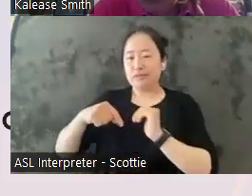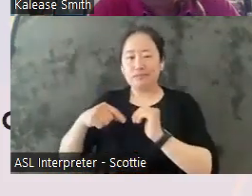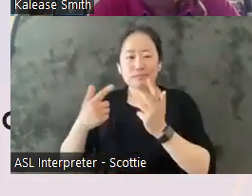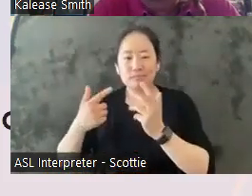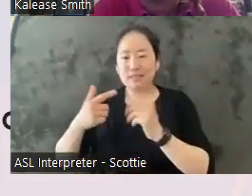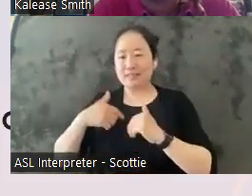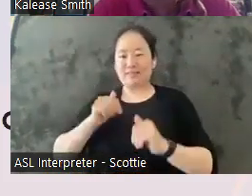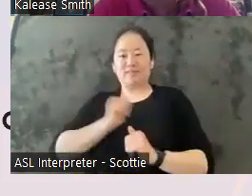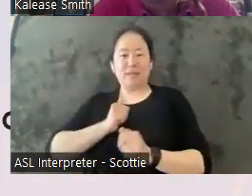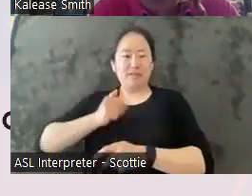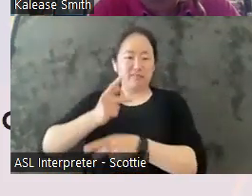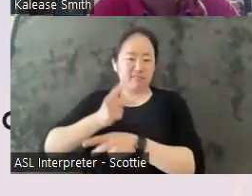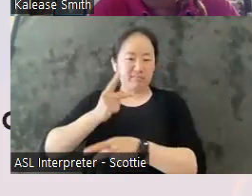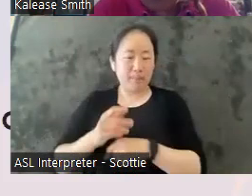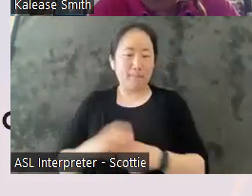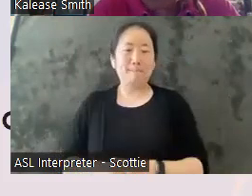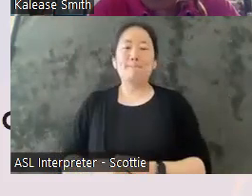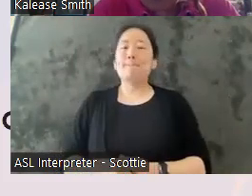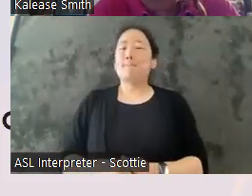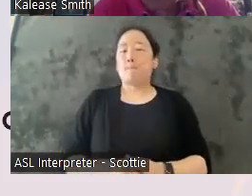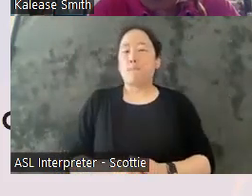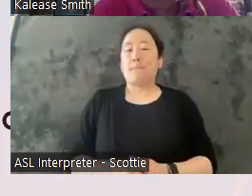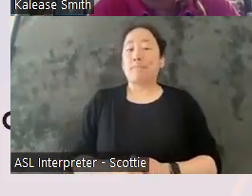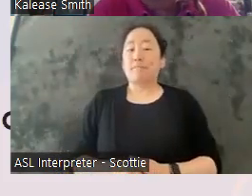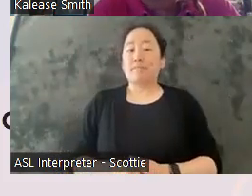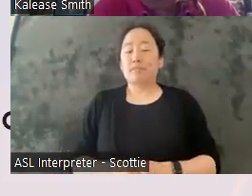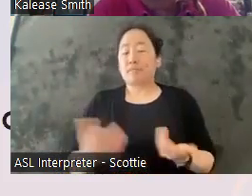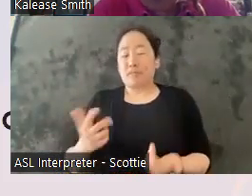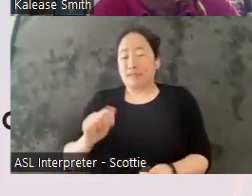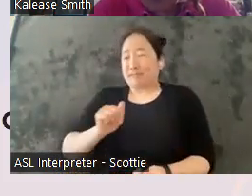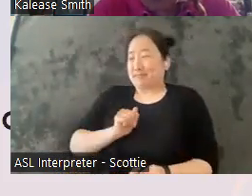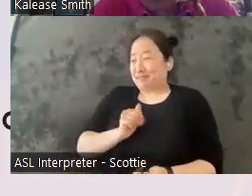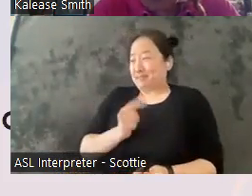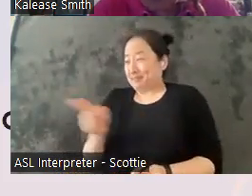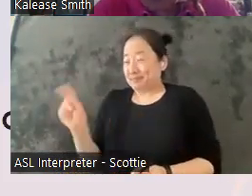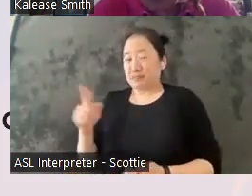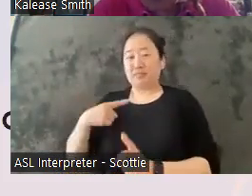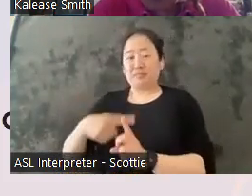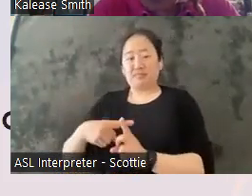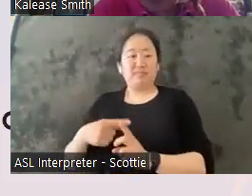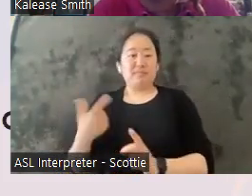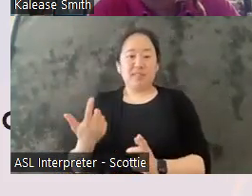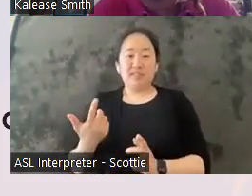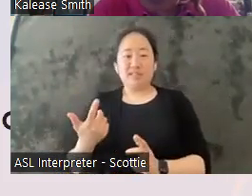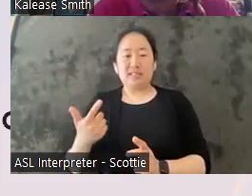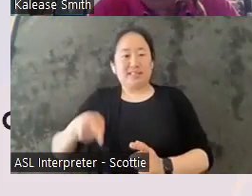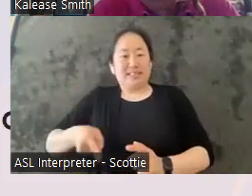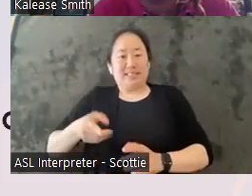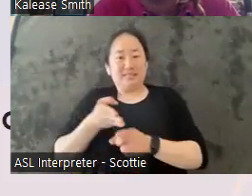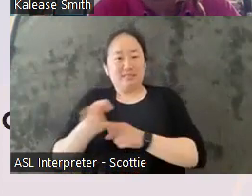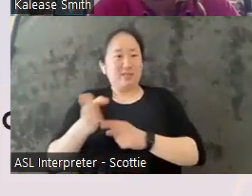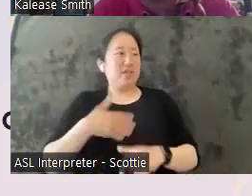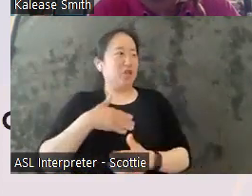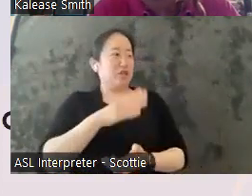organization, especially as we are not even ourselves, but just kind of in this field, being a direct service type of field where there is a ton